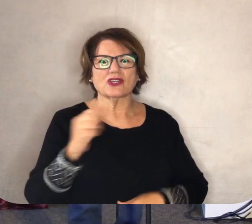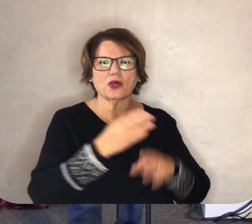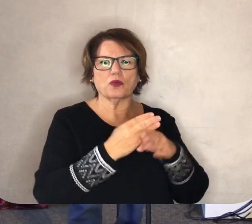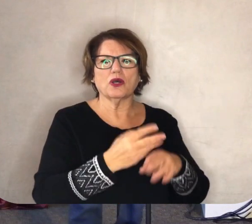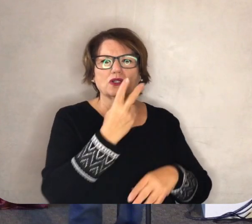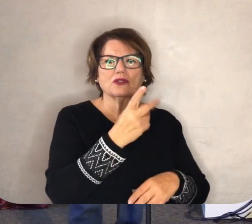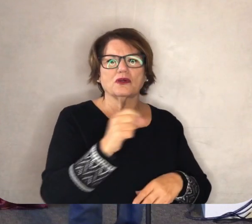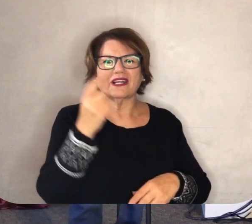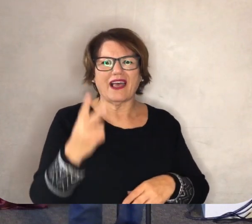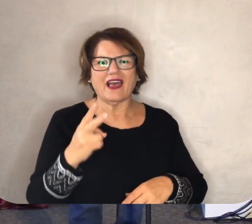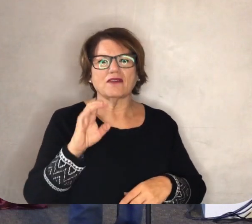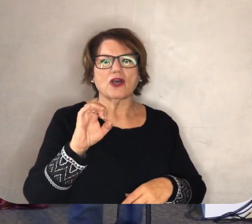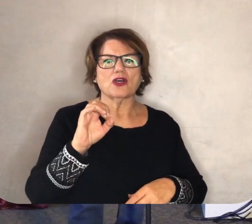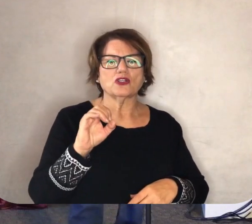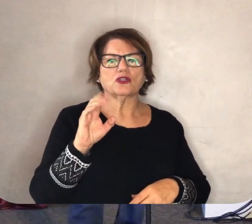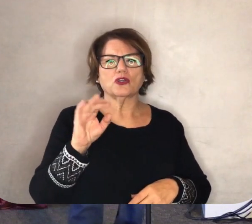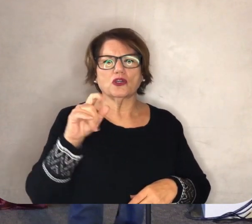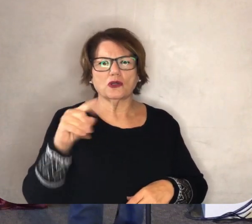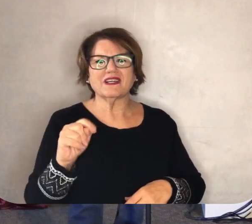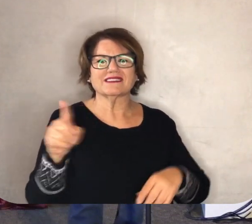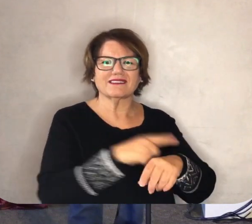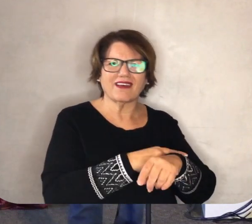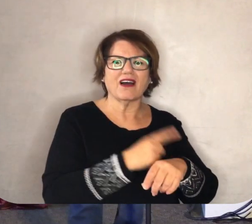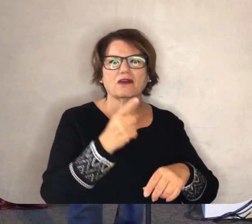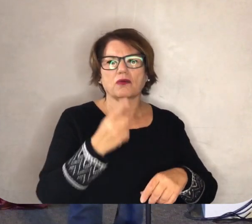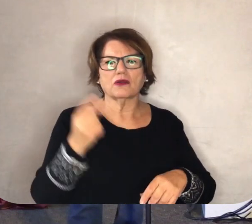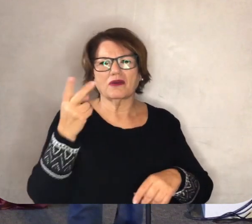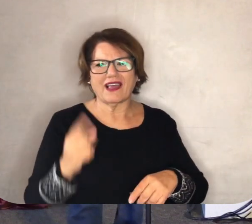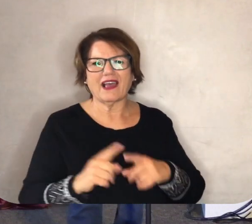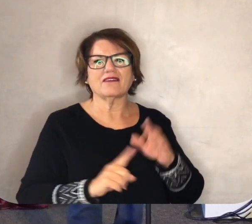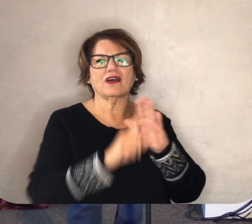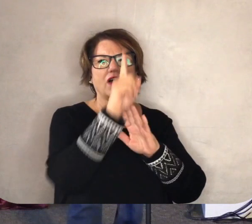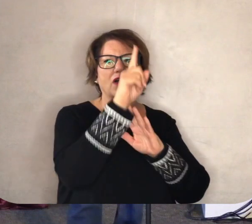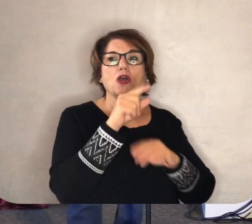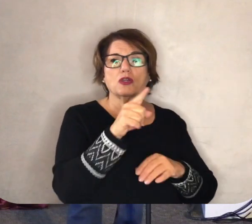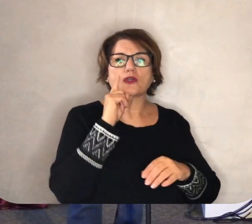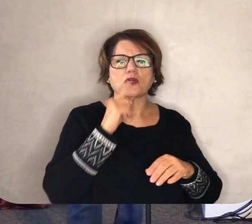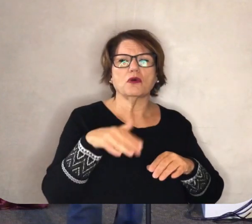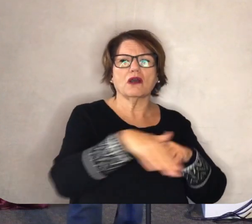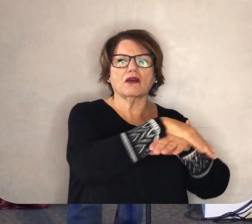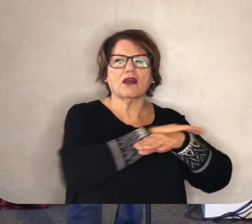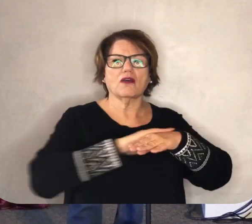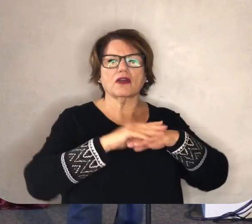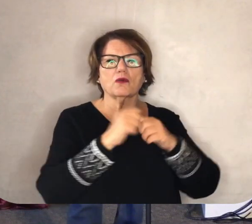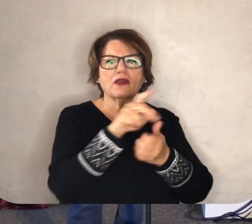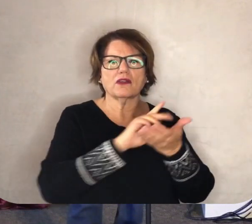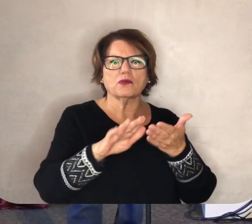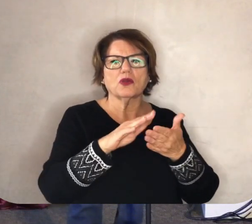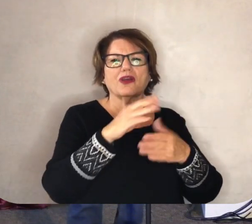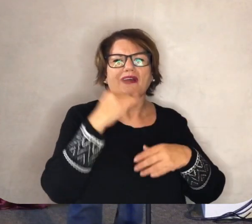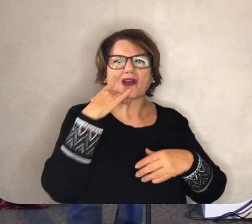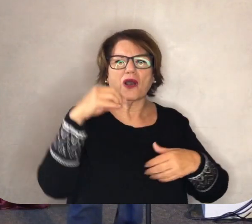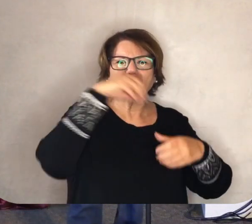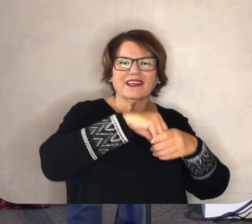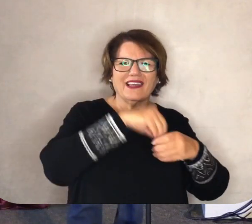and 1.5 cubits wide and 1.5 cubits high. And you shall overlay it with pure gold inside and out,